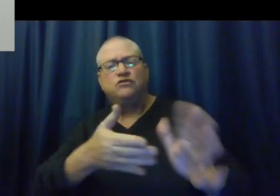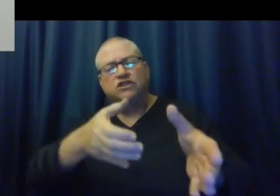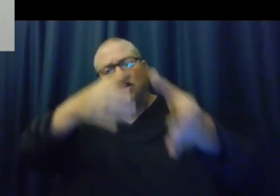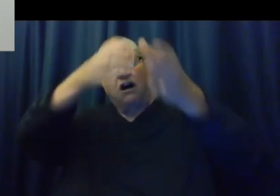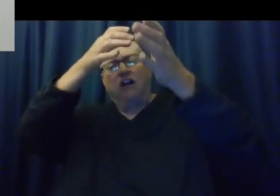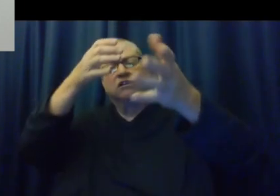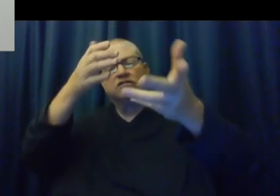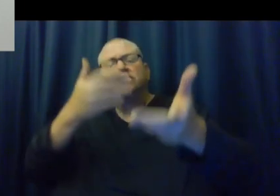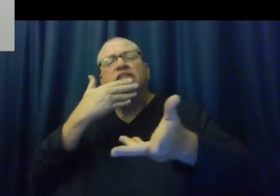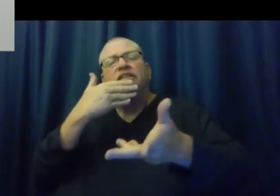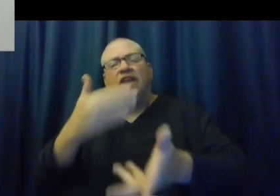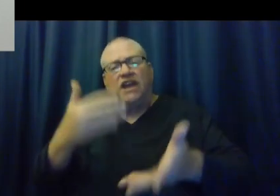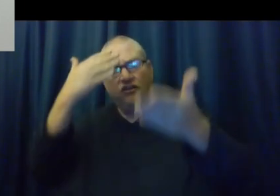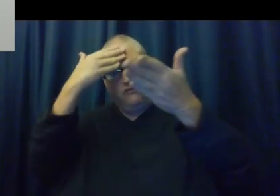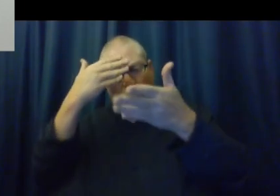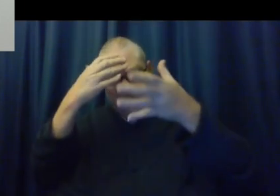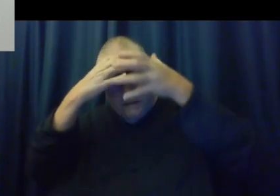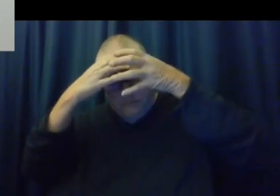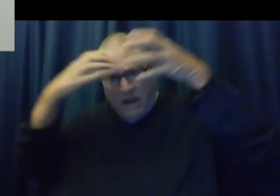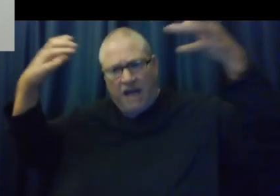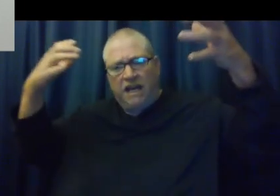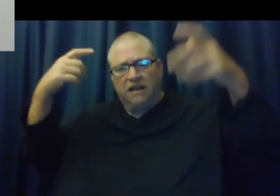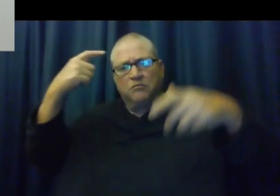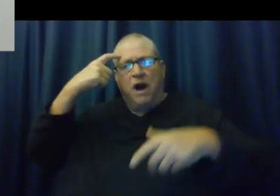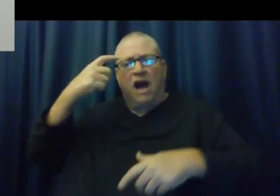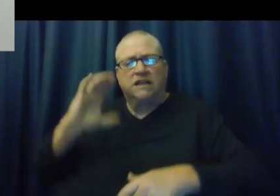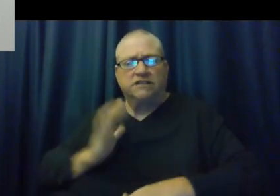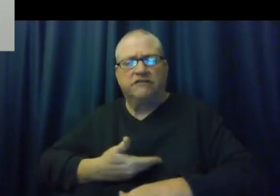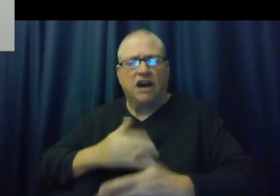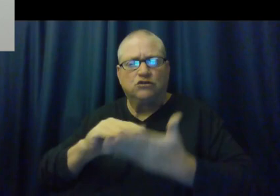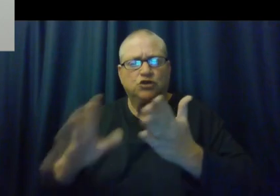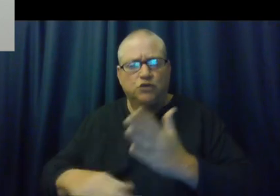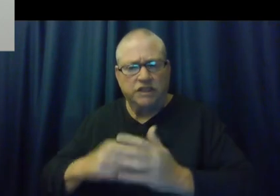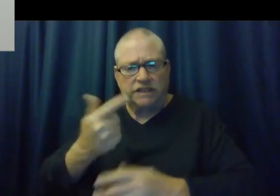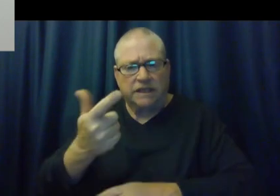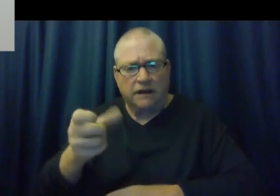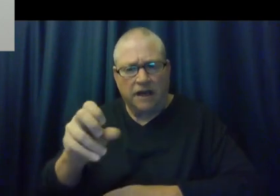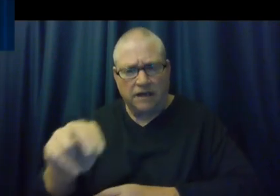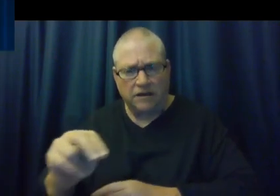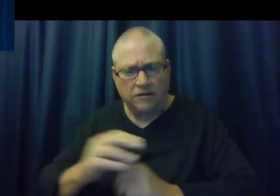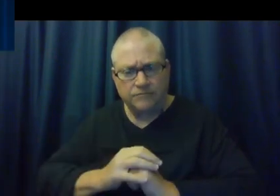budding scholars. Glenn, thank you for expanding the minds of our students.